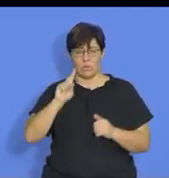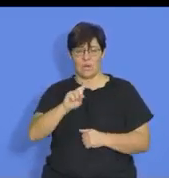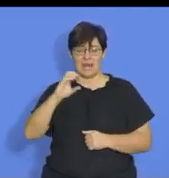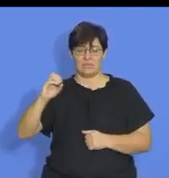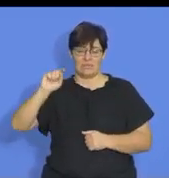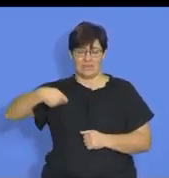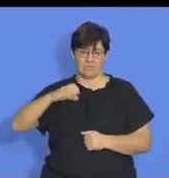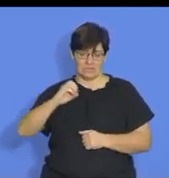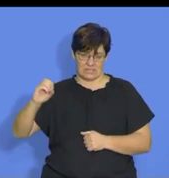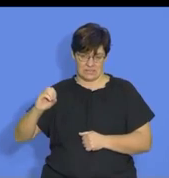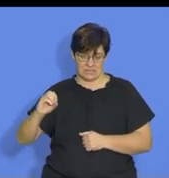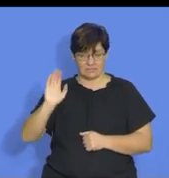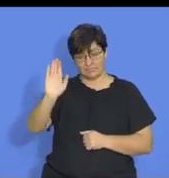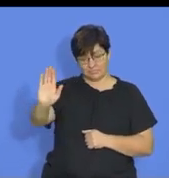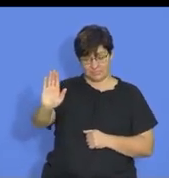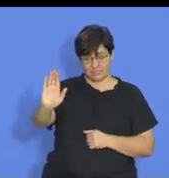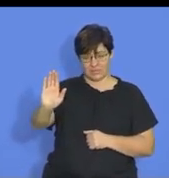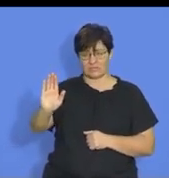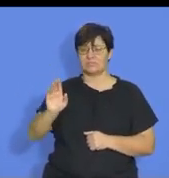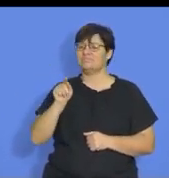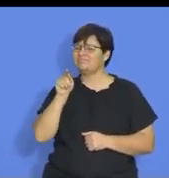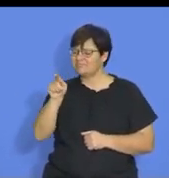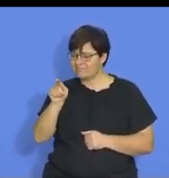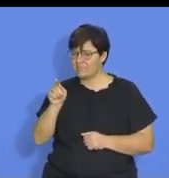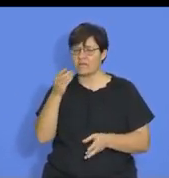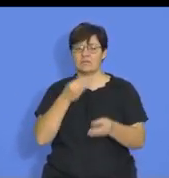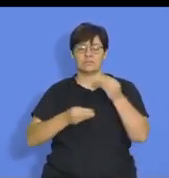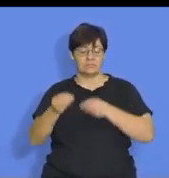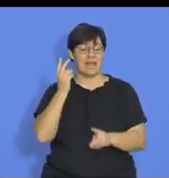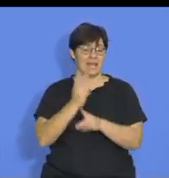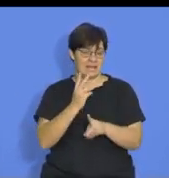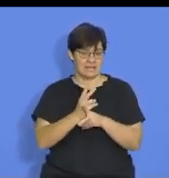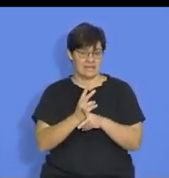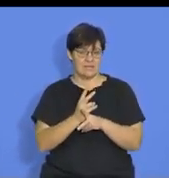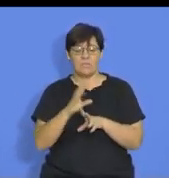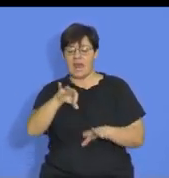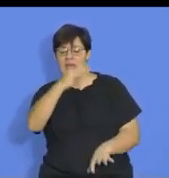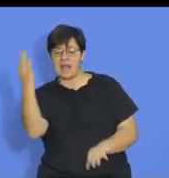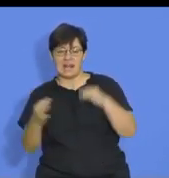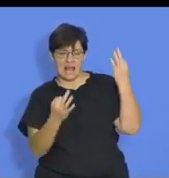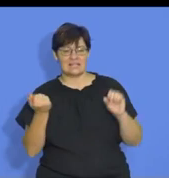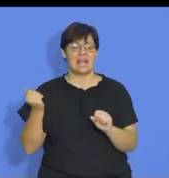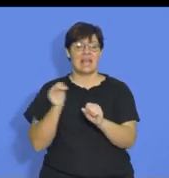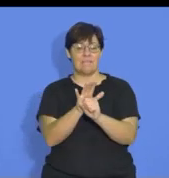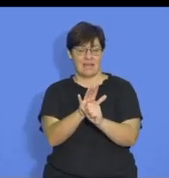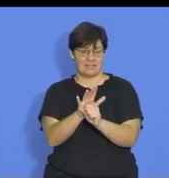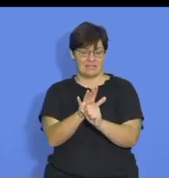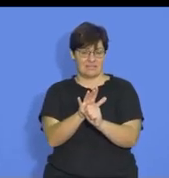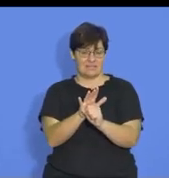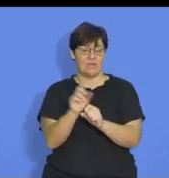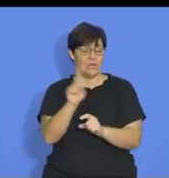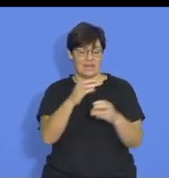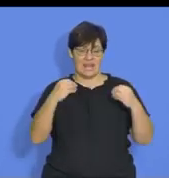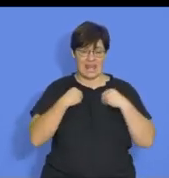by 100,000 Rand. Right, so this particular transaction, once again, we're analyzing the impact it has